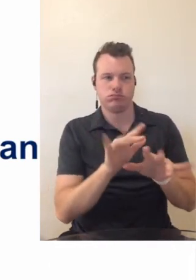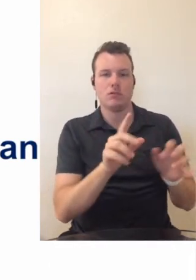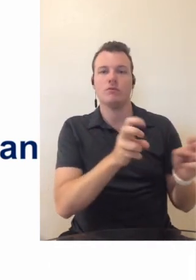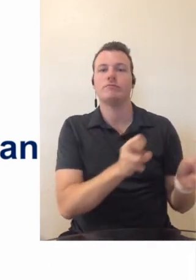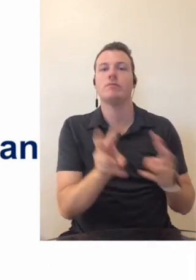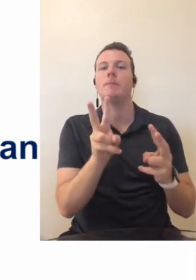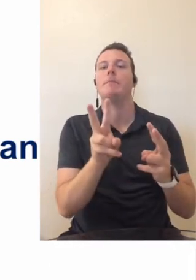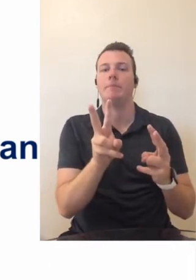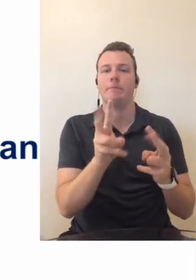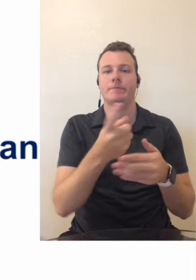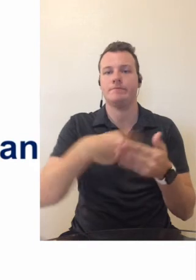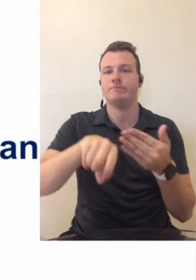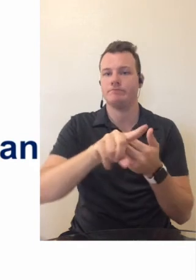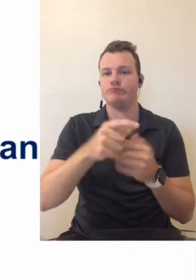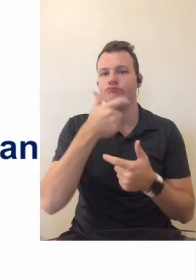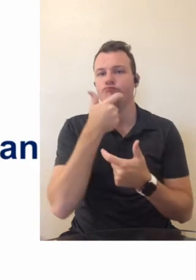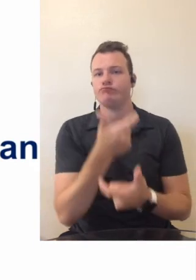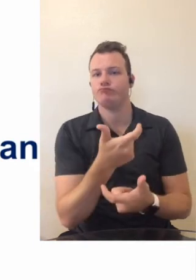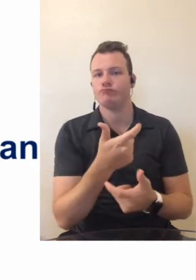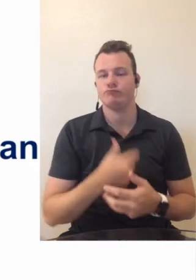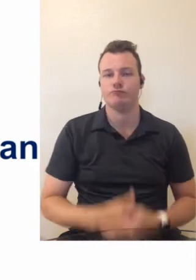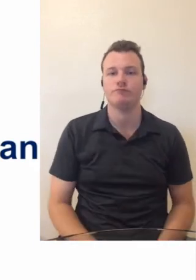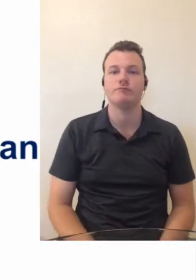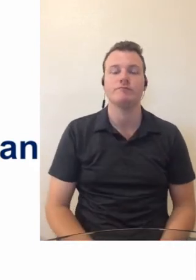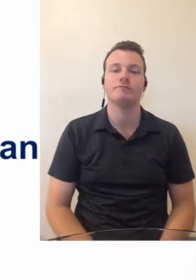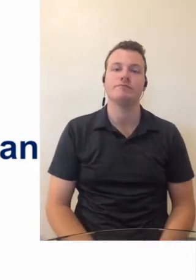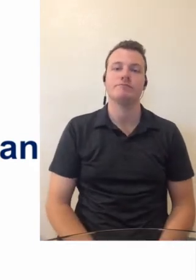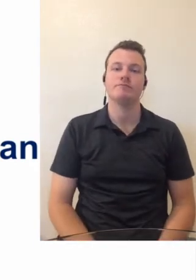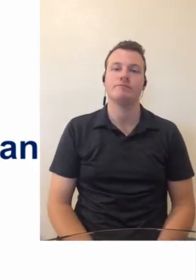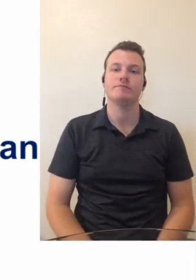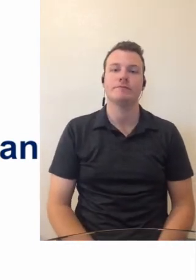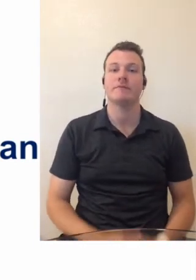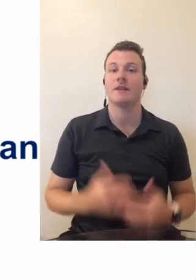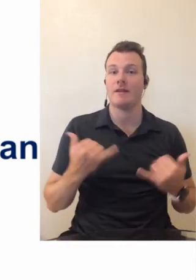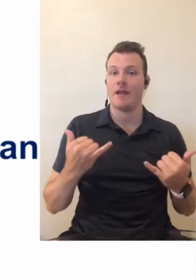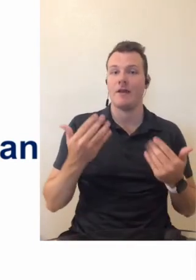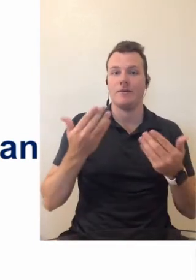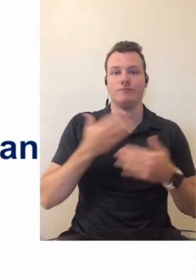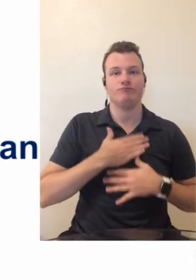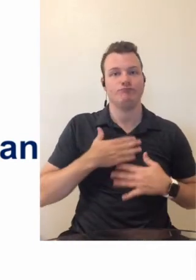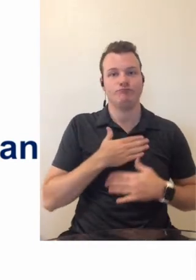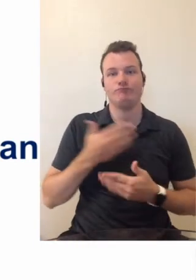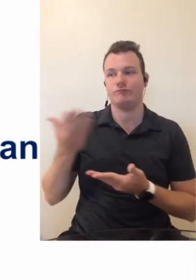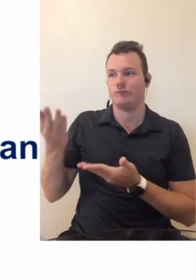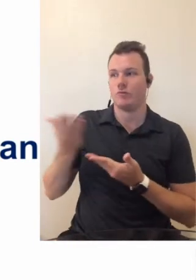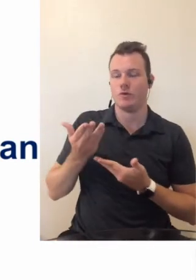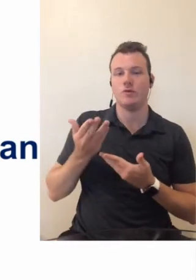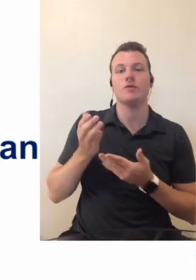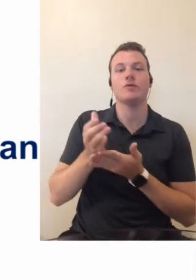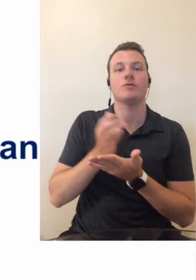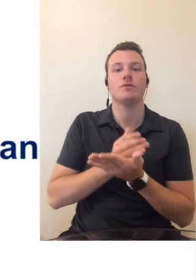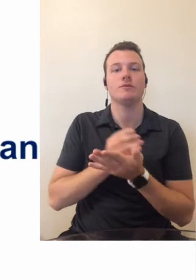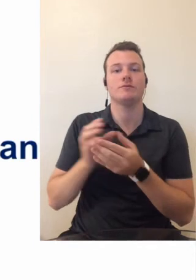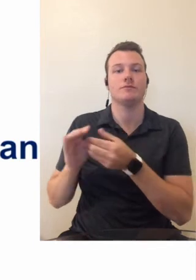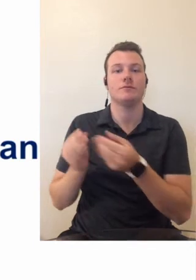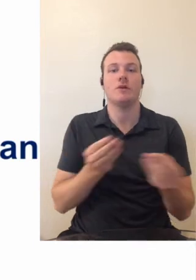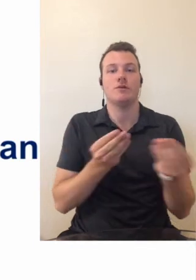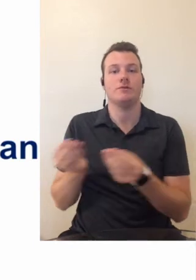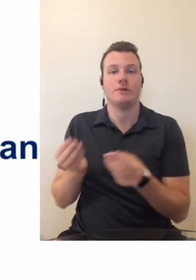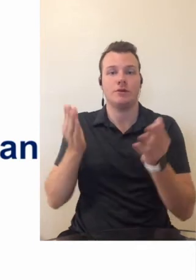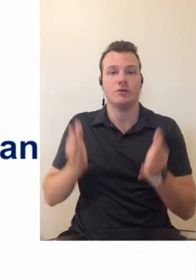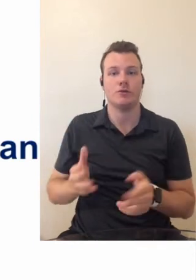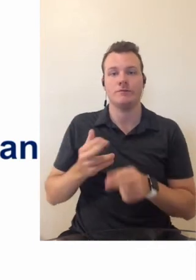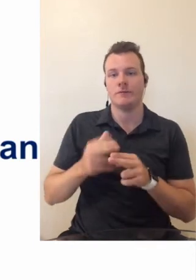it will be available for online viewing next week. At this time, it is my pleasure to introduce the course moderator for